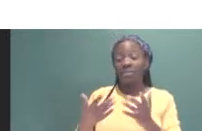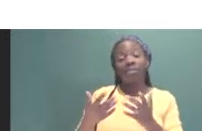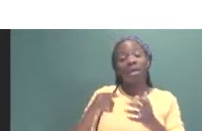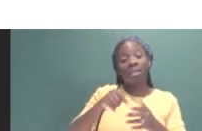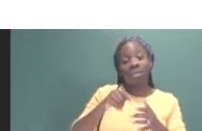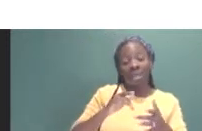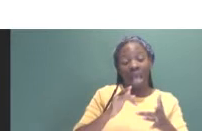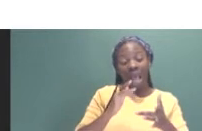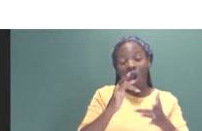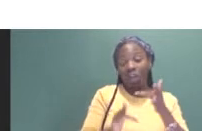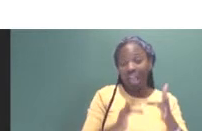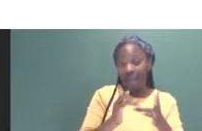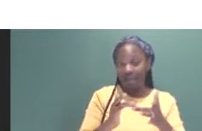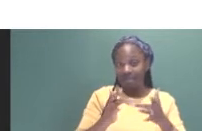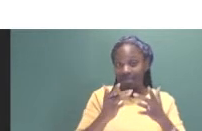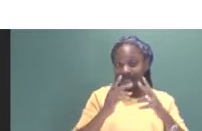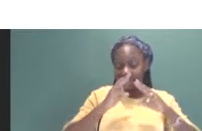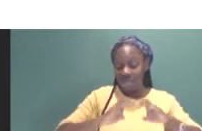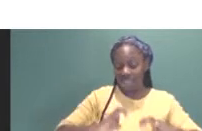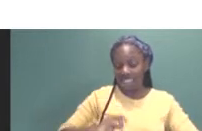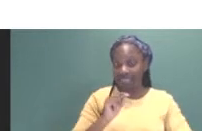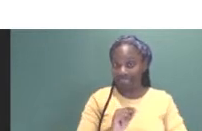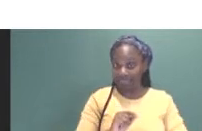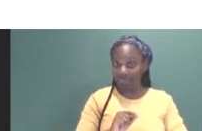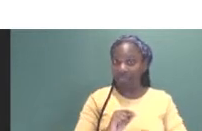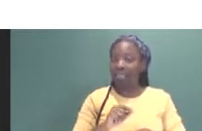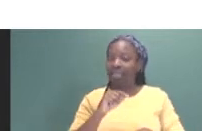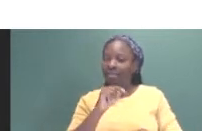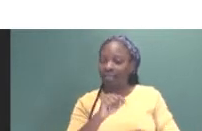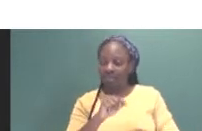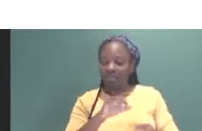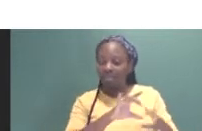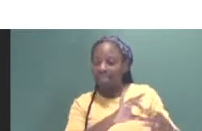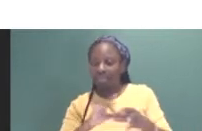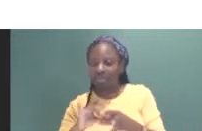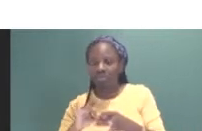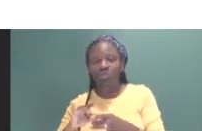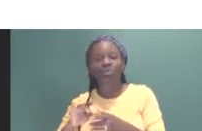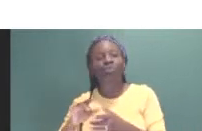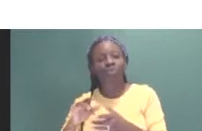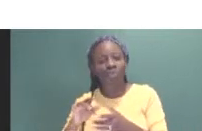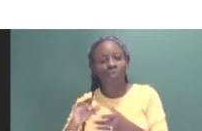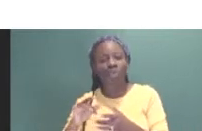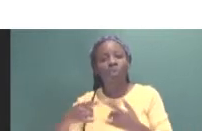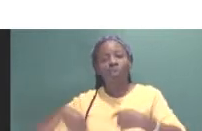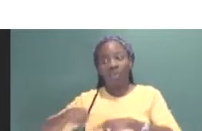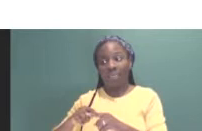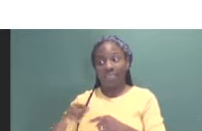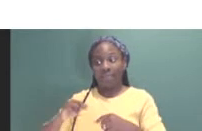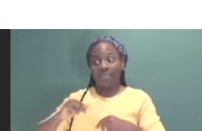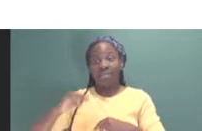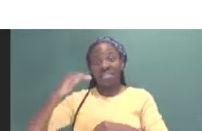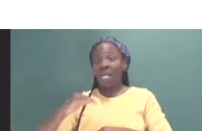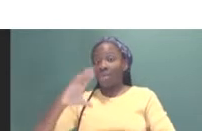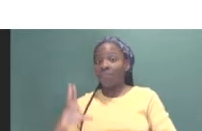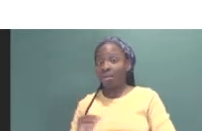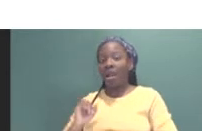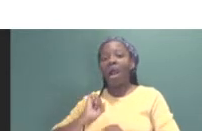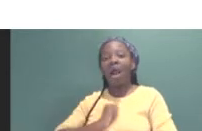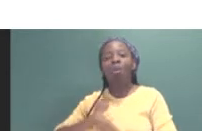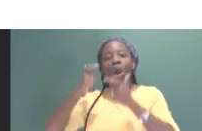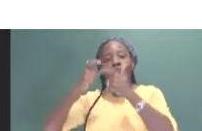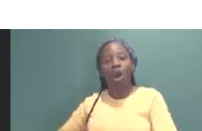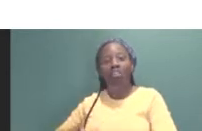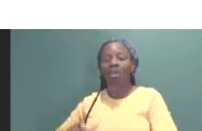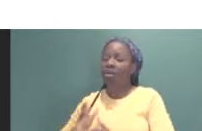was guided by the fact that we had these very strict lockdown regulations, and even